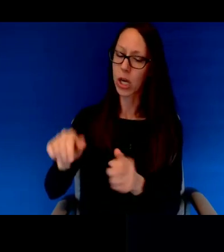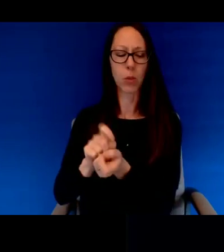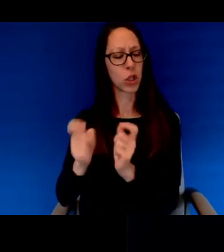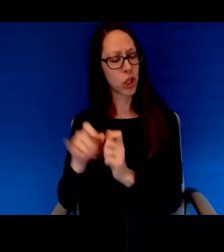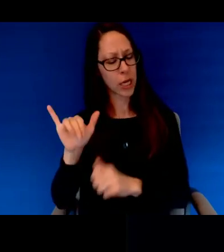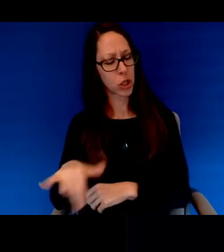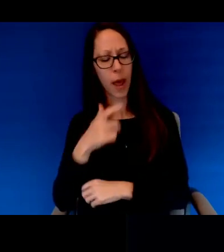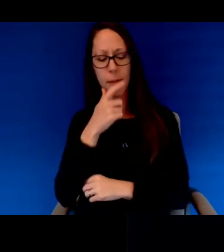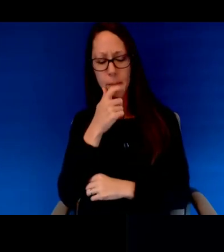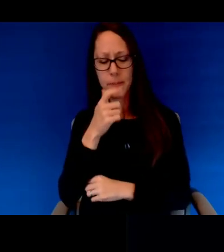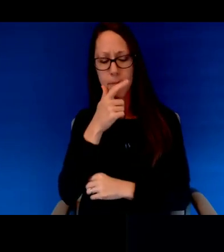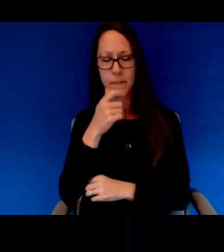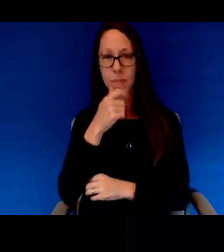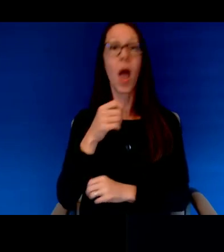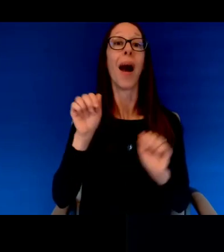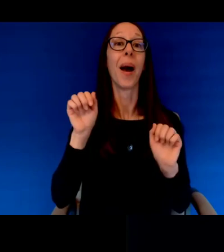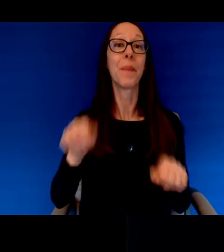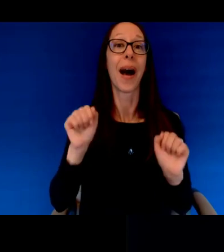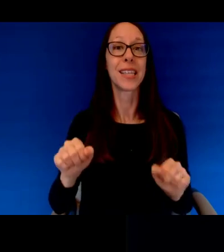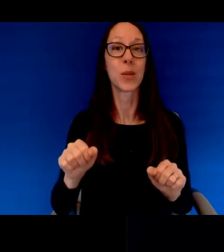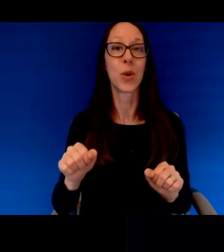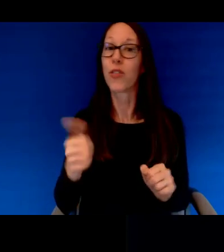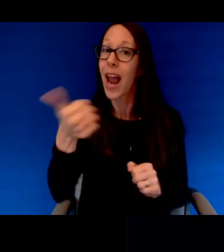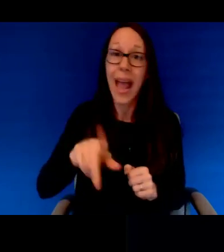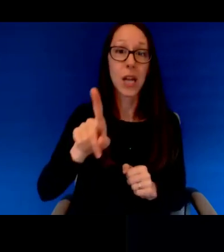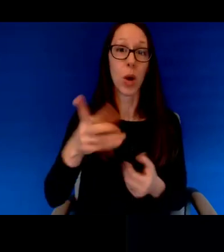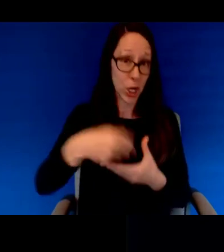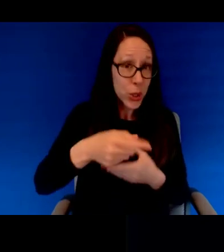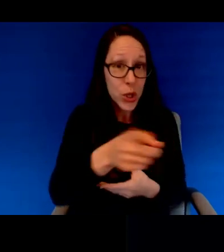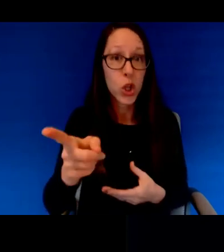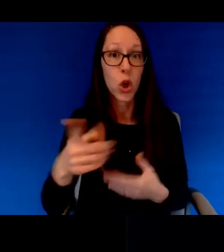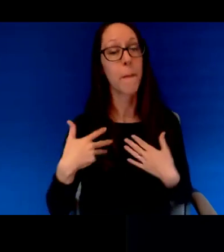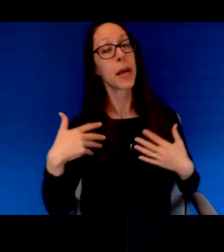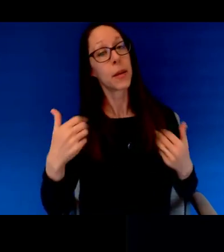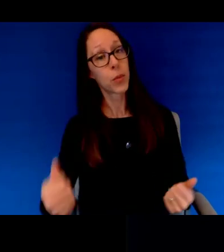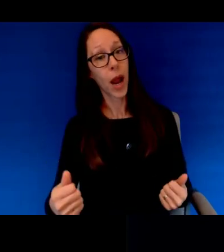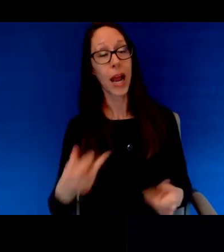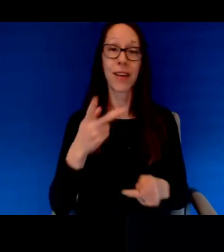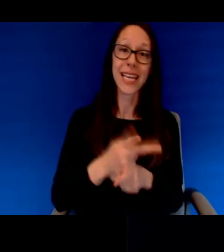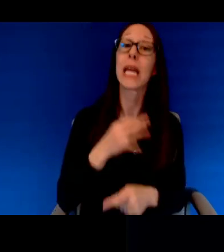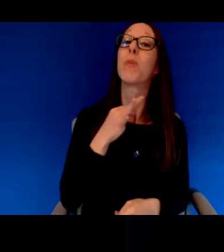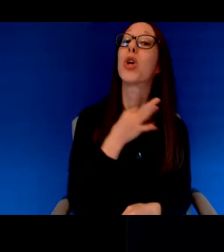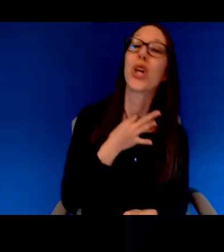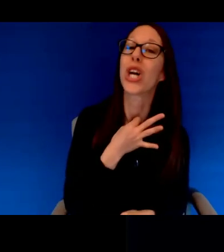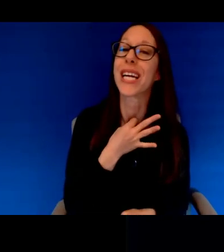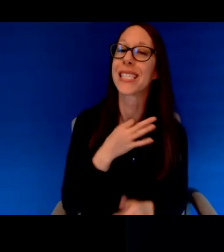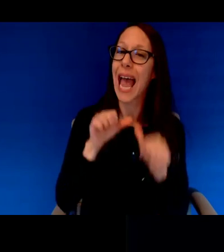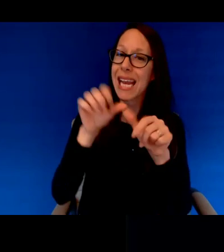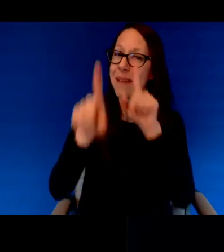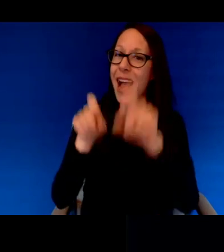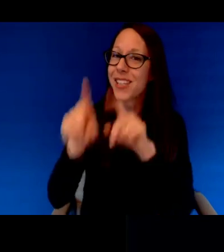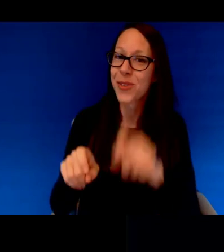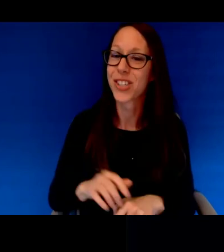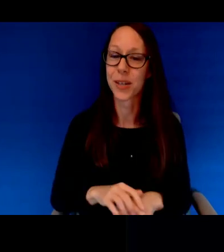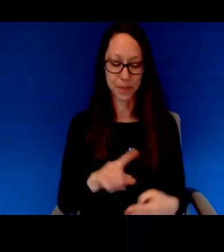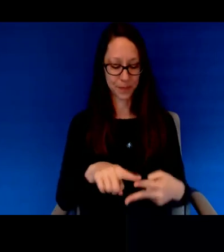So it's possible for anyone, including you guys, as long as you be brave and stay curious and ask the questions. Great. All right.